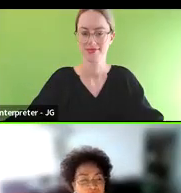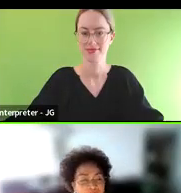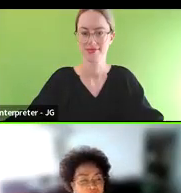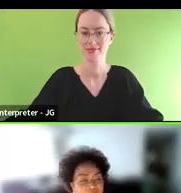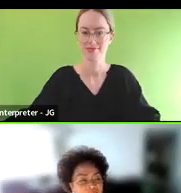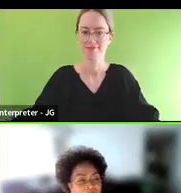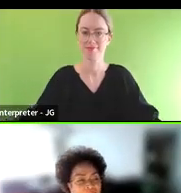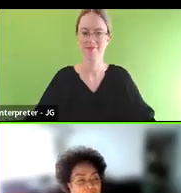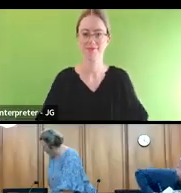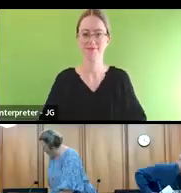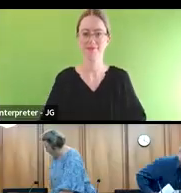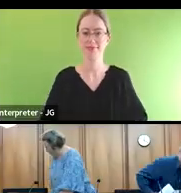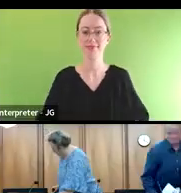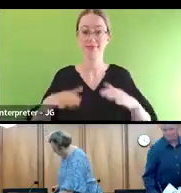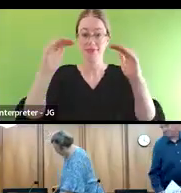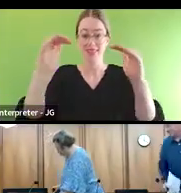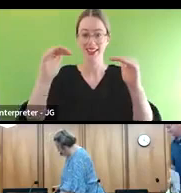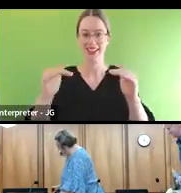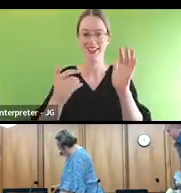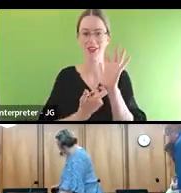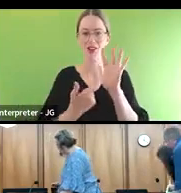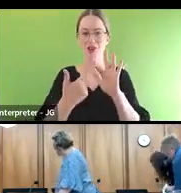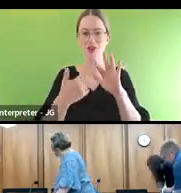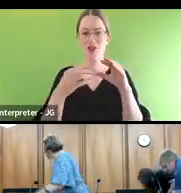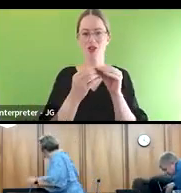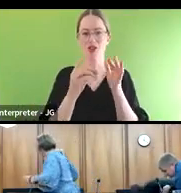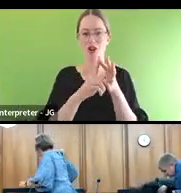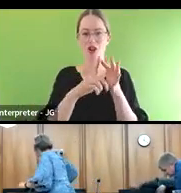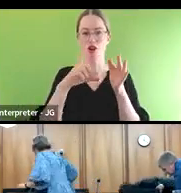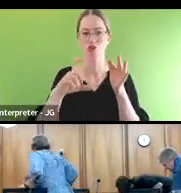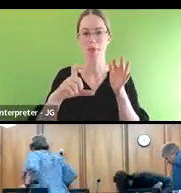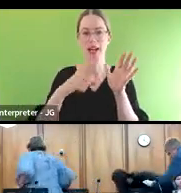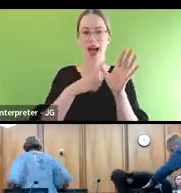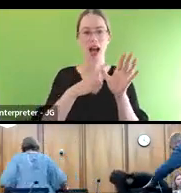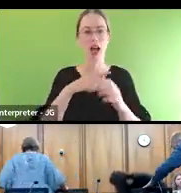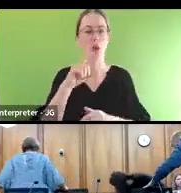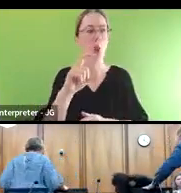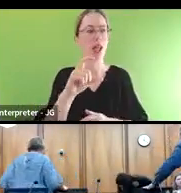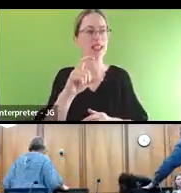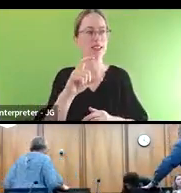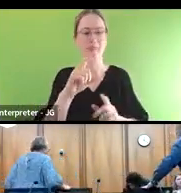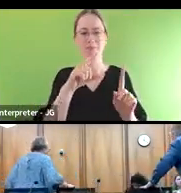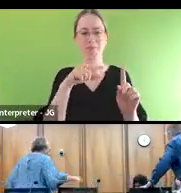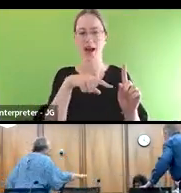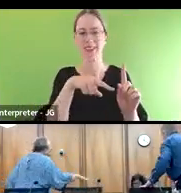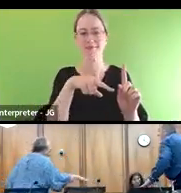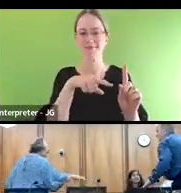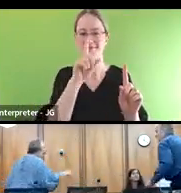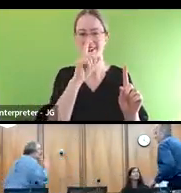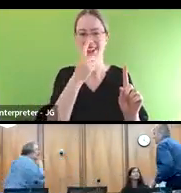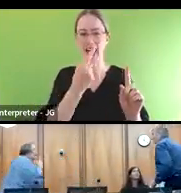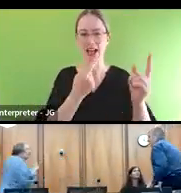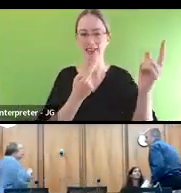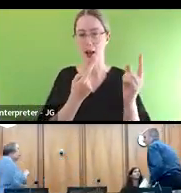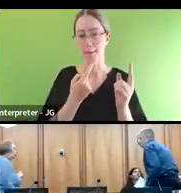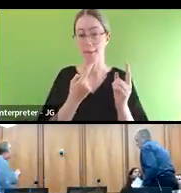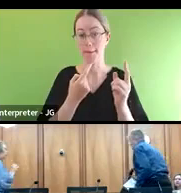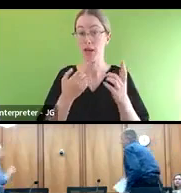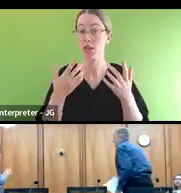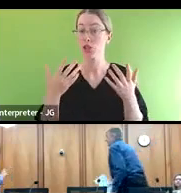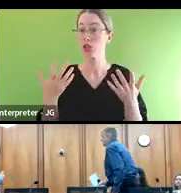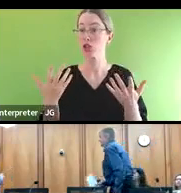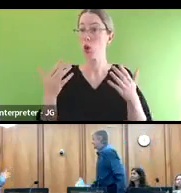Members, we have Rebecca Corlett scheduled for Zoom, but she is unable to make it. So